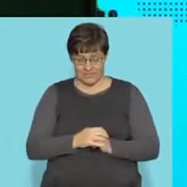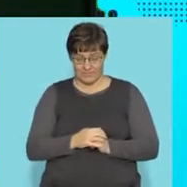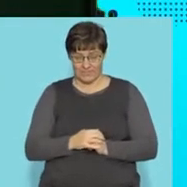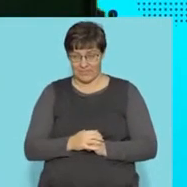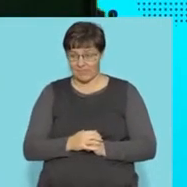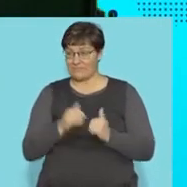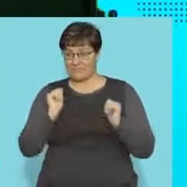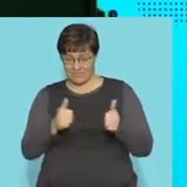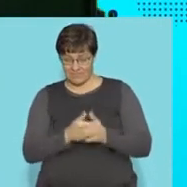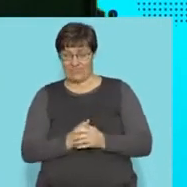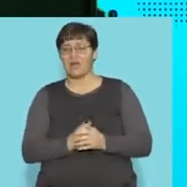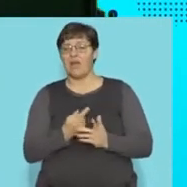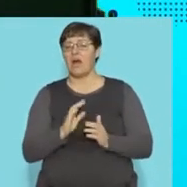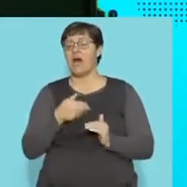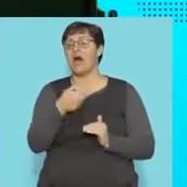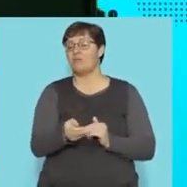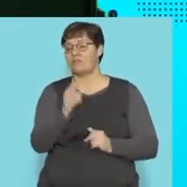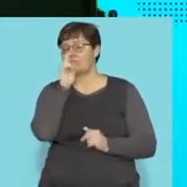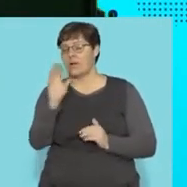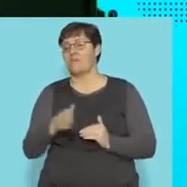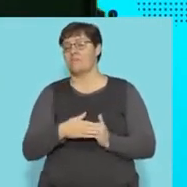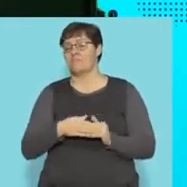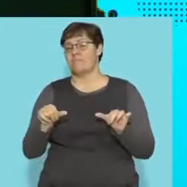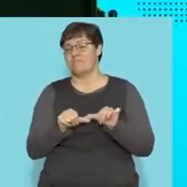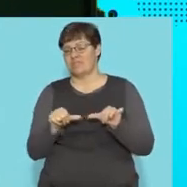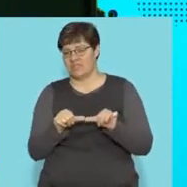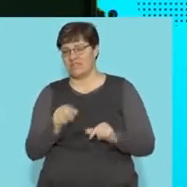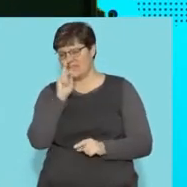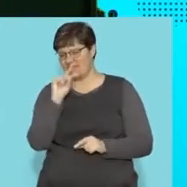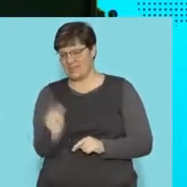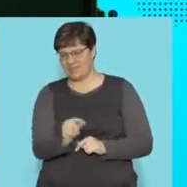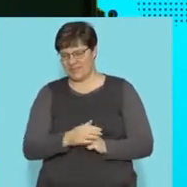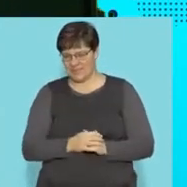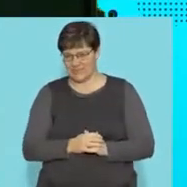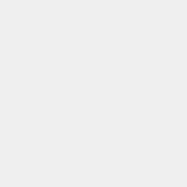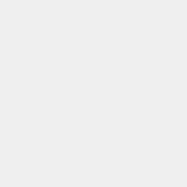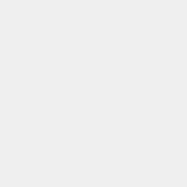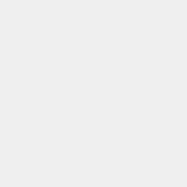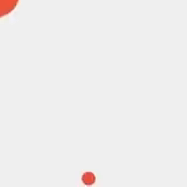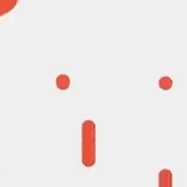Wonderful, everyone. After the break, we're going to be looking at some more measurement examples. See you soon.